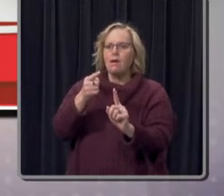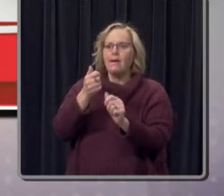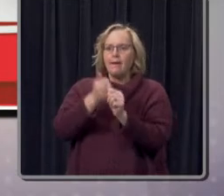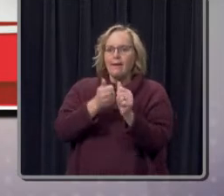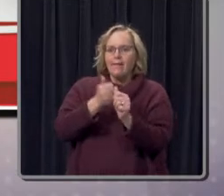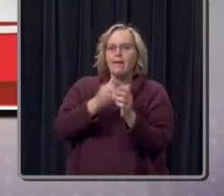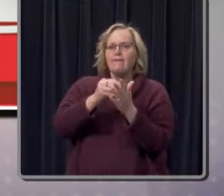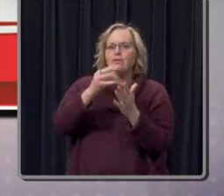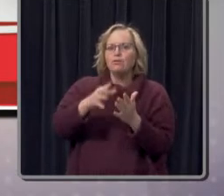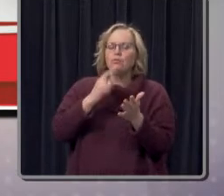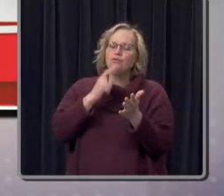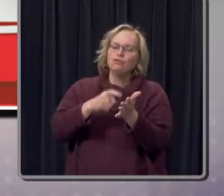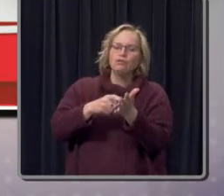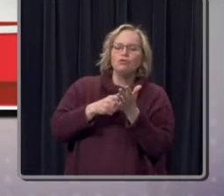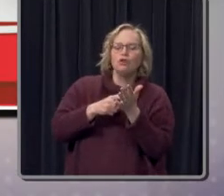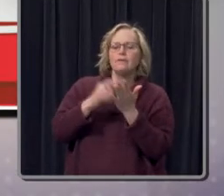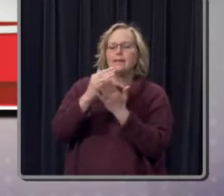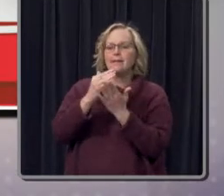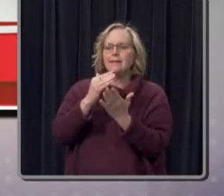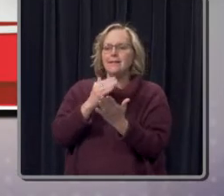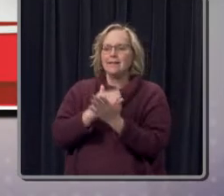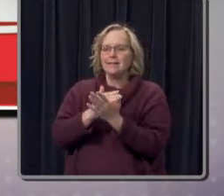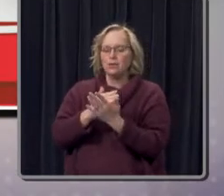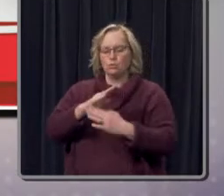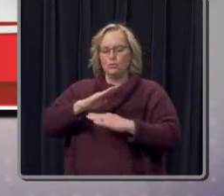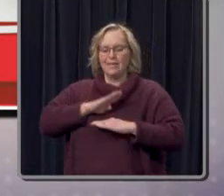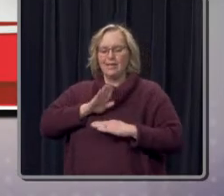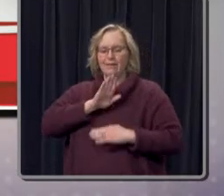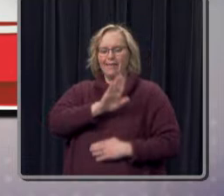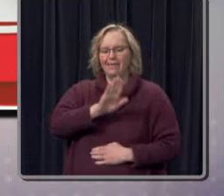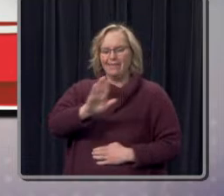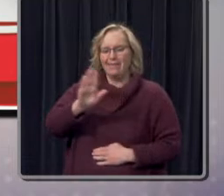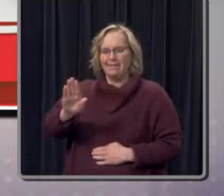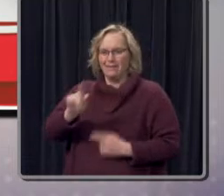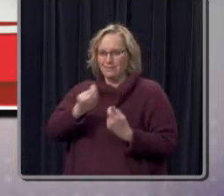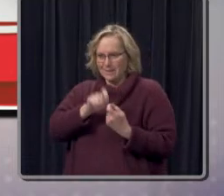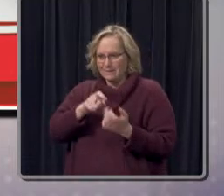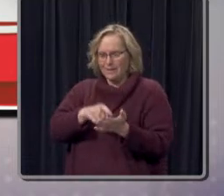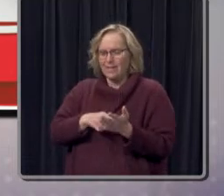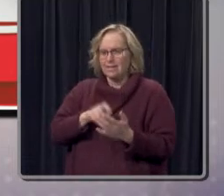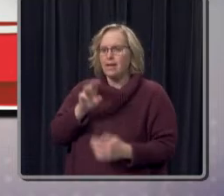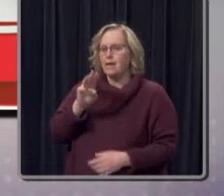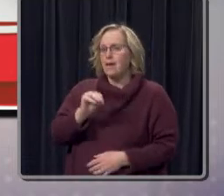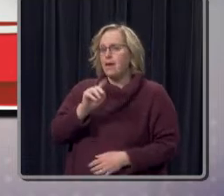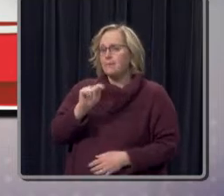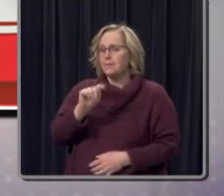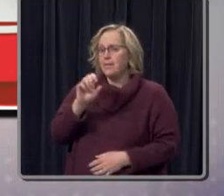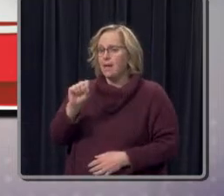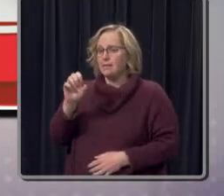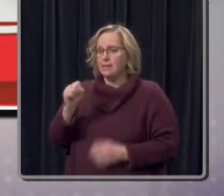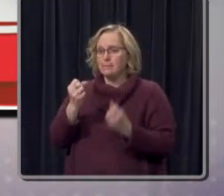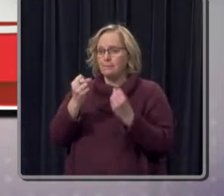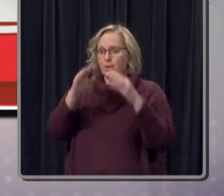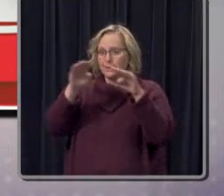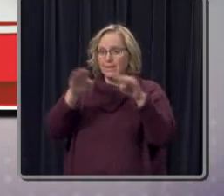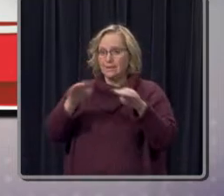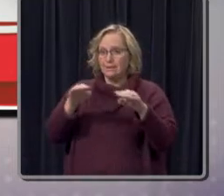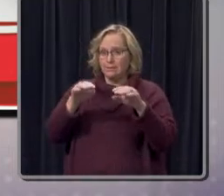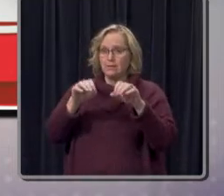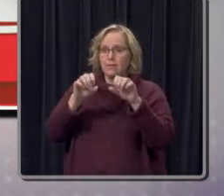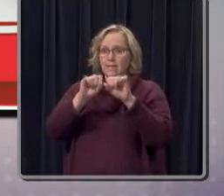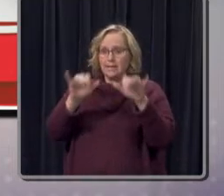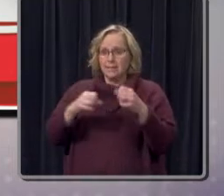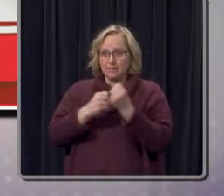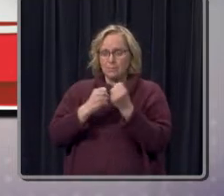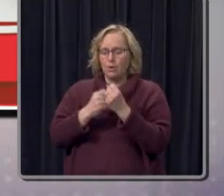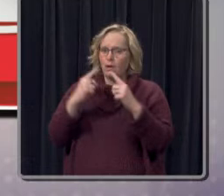deserves lessons that meet their specific need. And MTSS is really complex. There's a lot of moving parts. There's a lot of